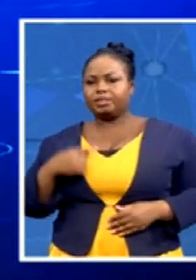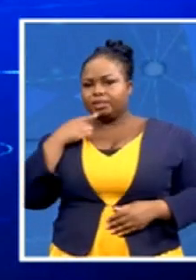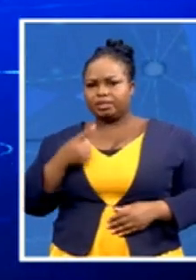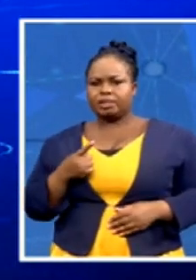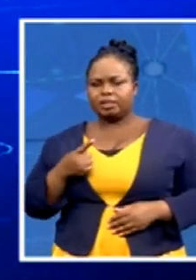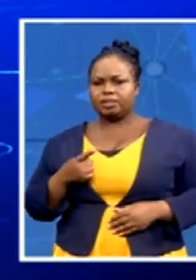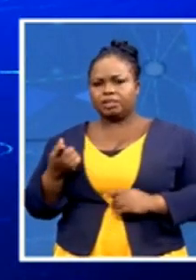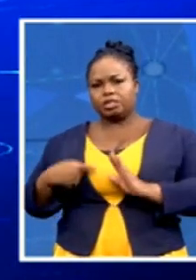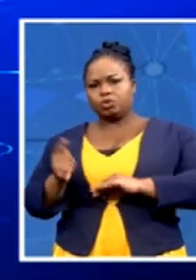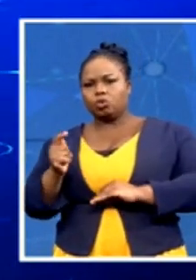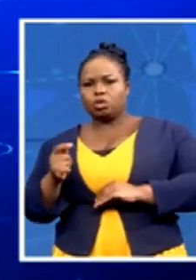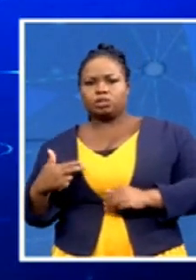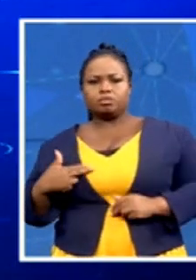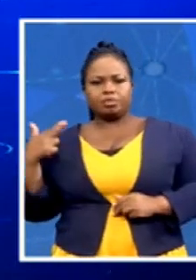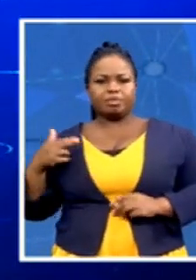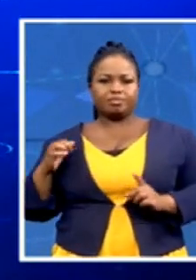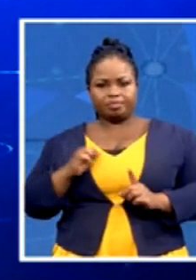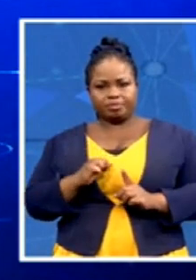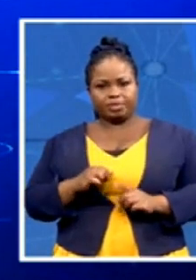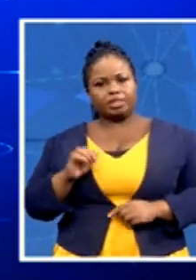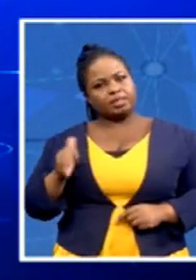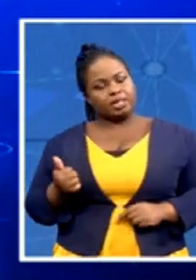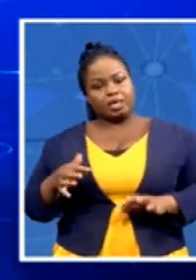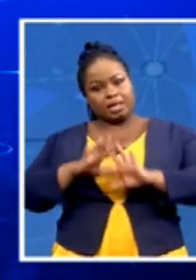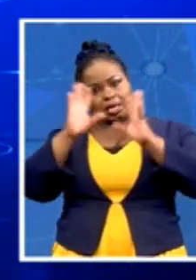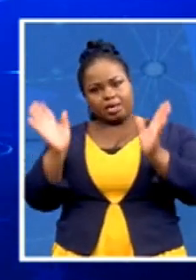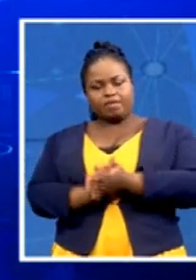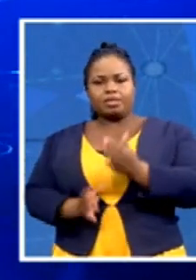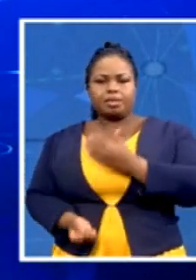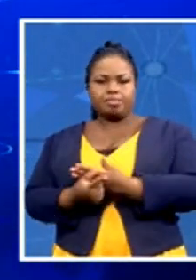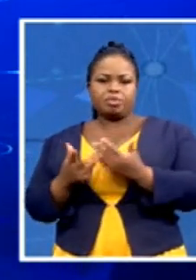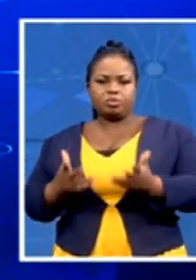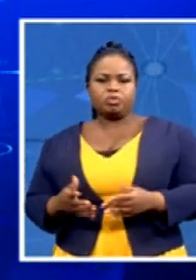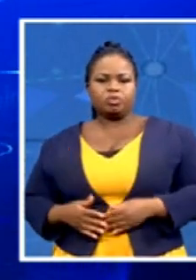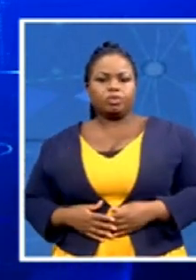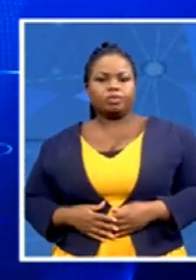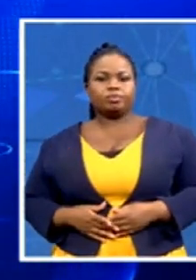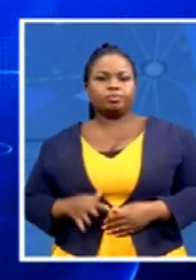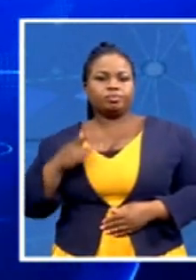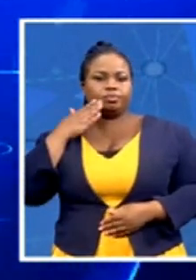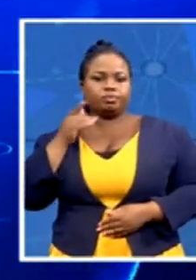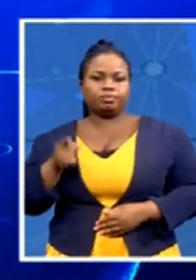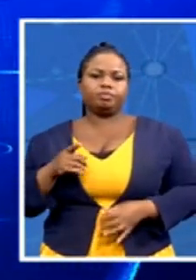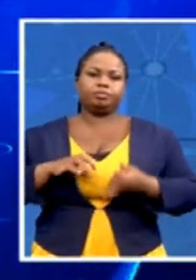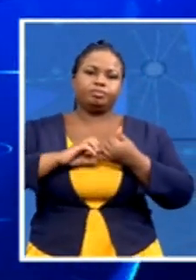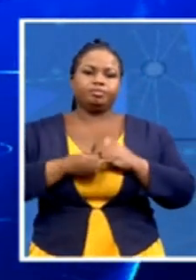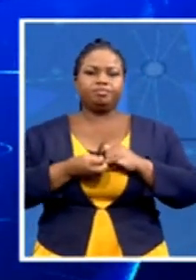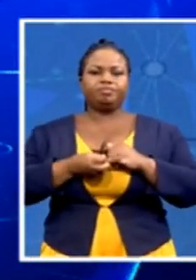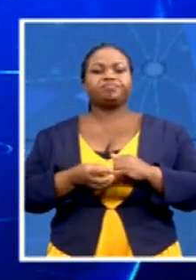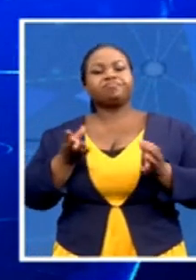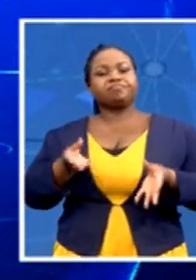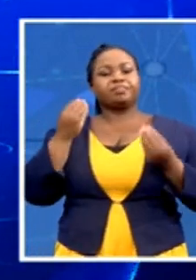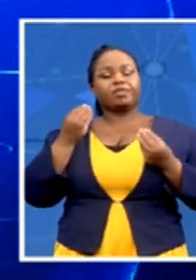That's when this whole thing happened. In the process of trying to find the truth,